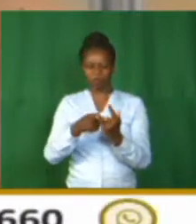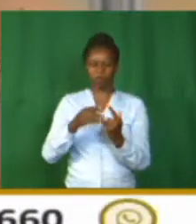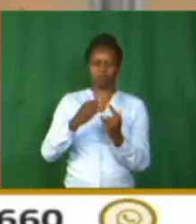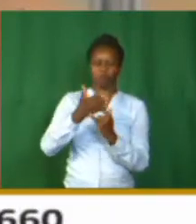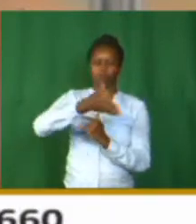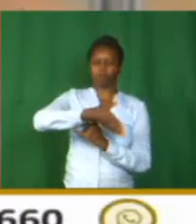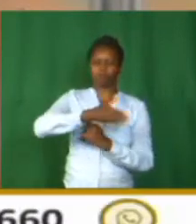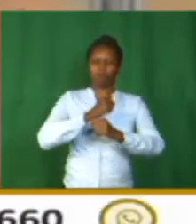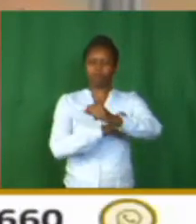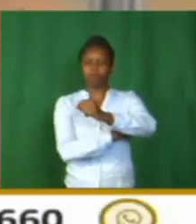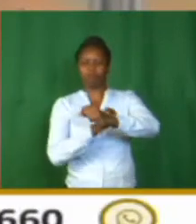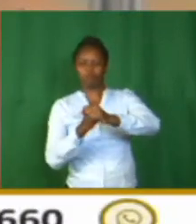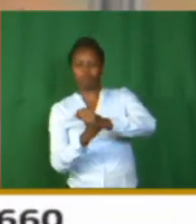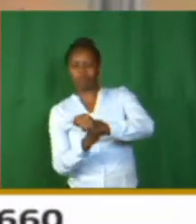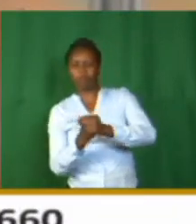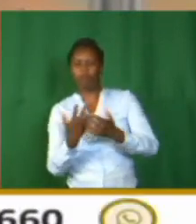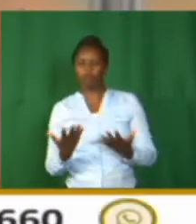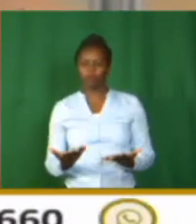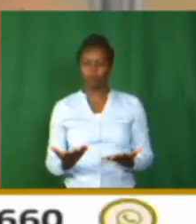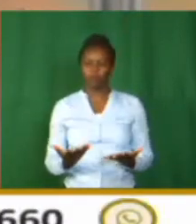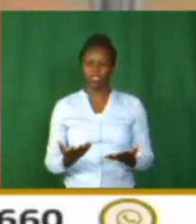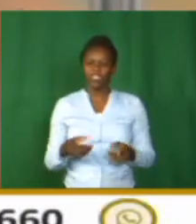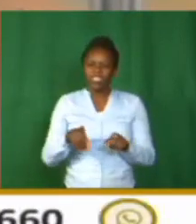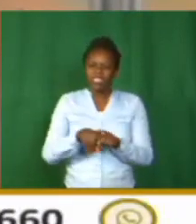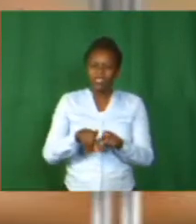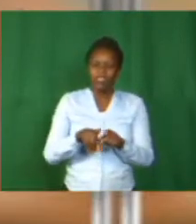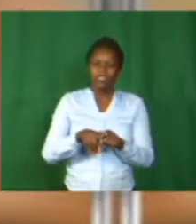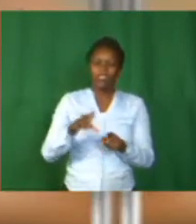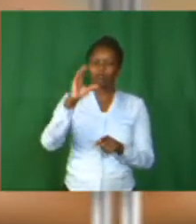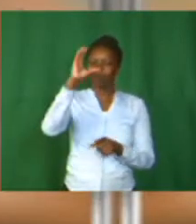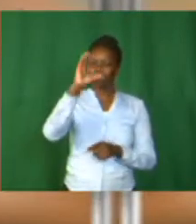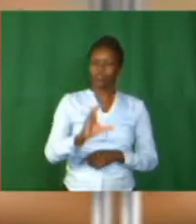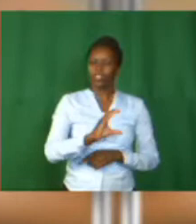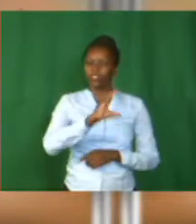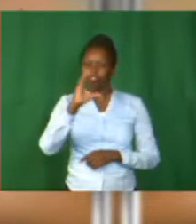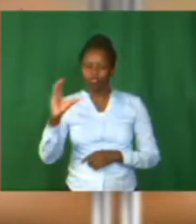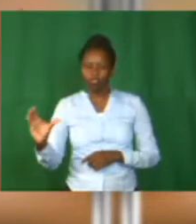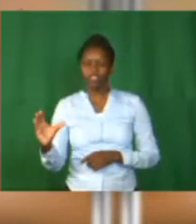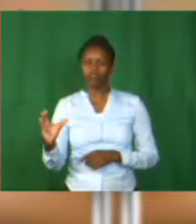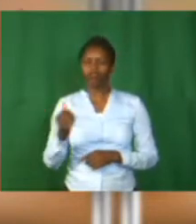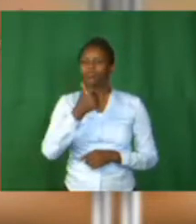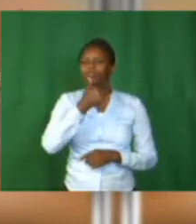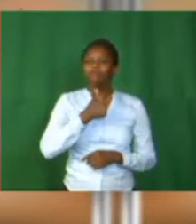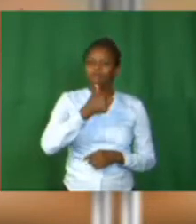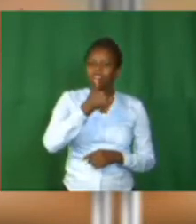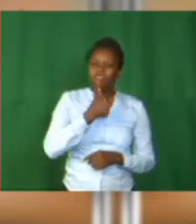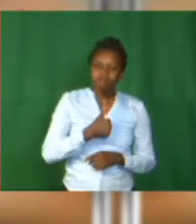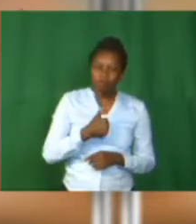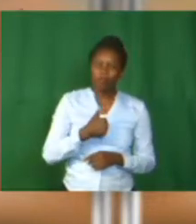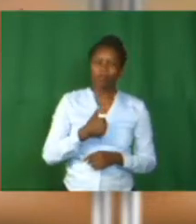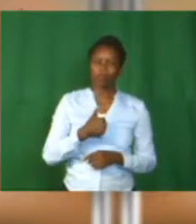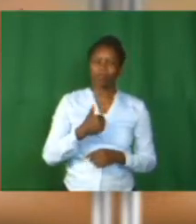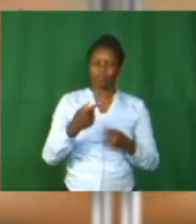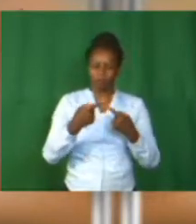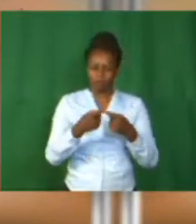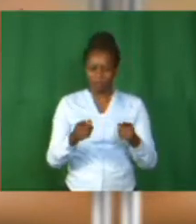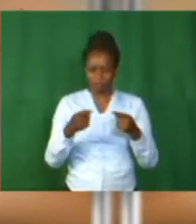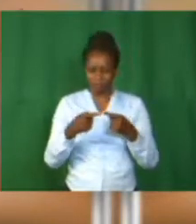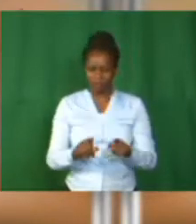are church buildings now, especially when they are designing the windows now. We see now applications now of quadratic graphs